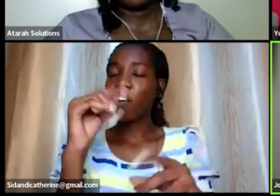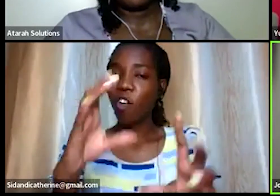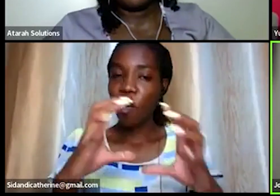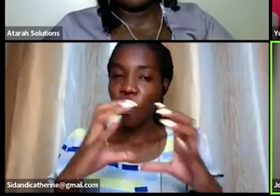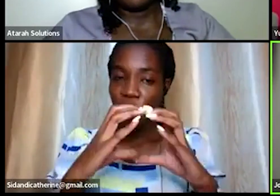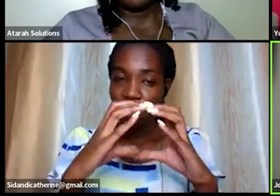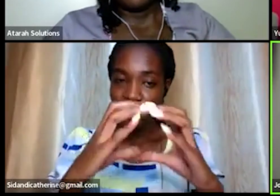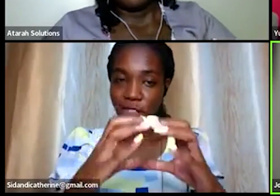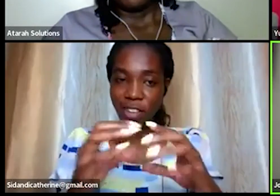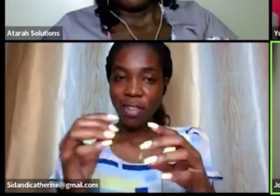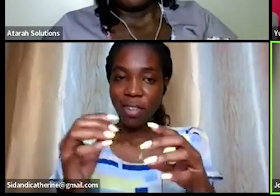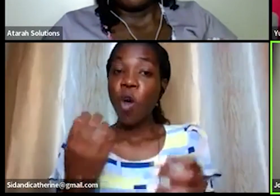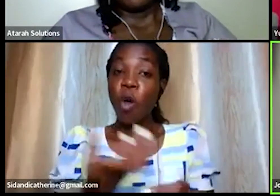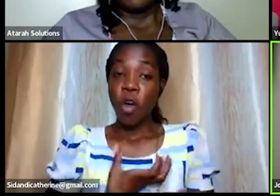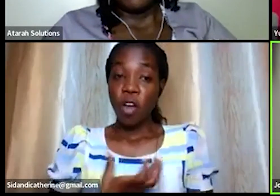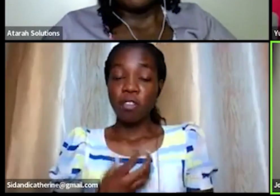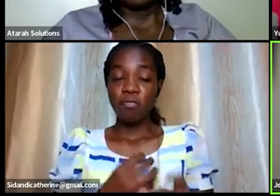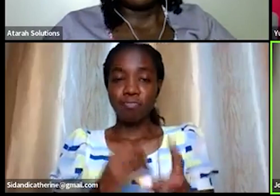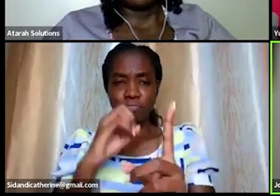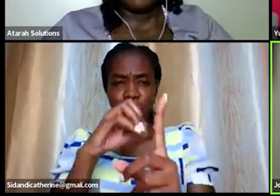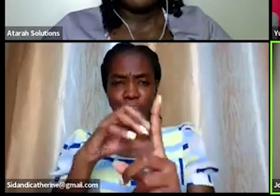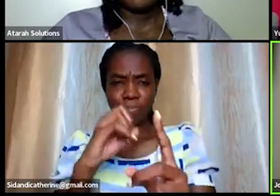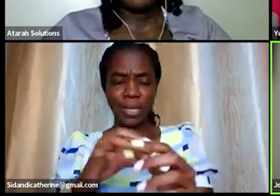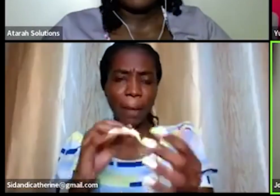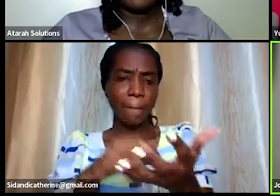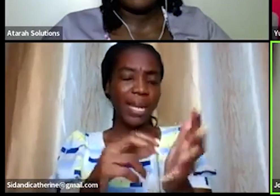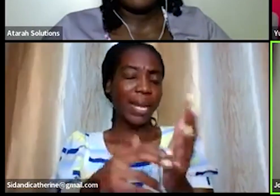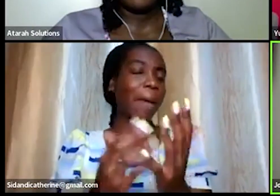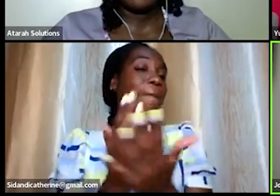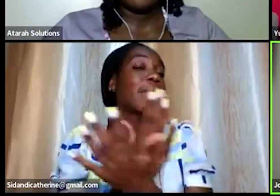very definition, is a partnership. It's a dance